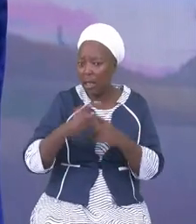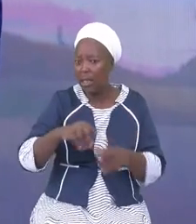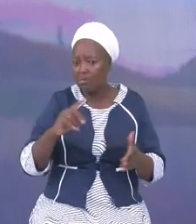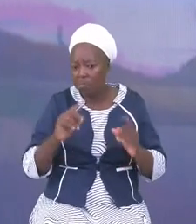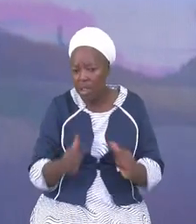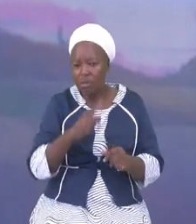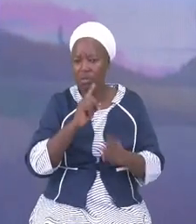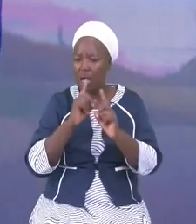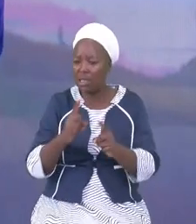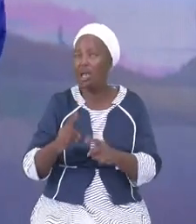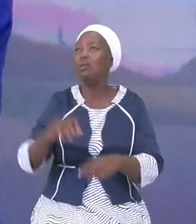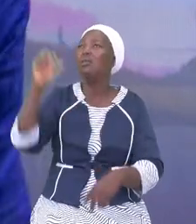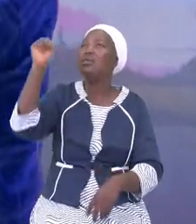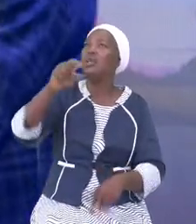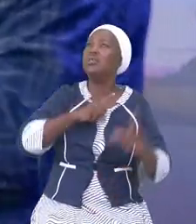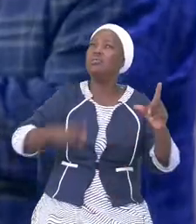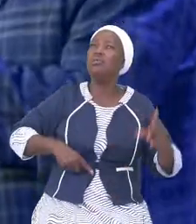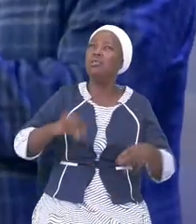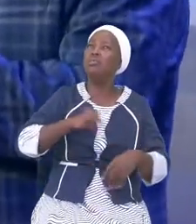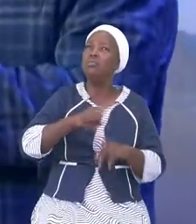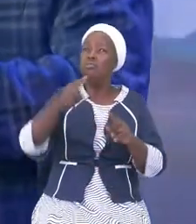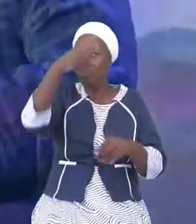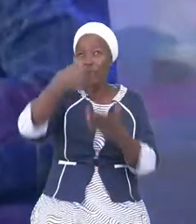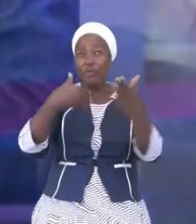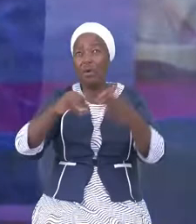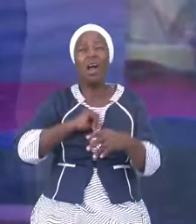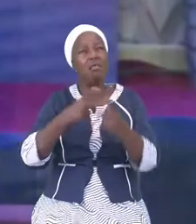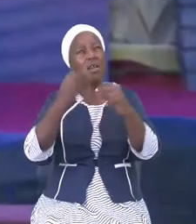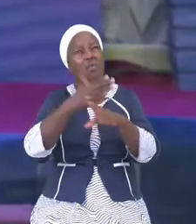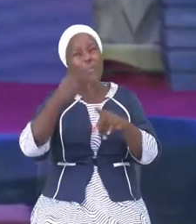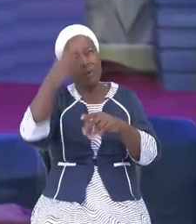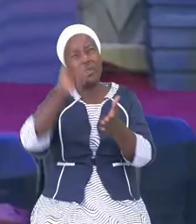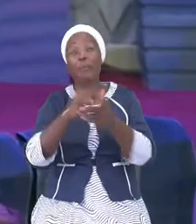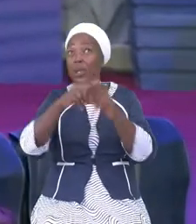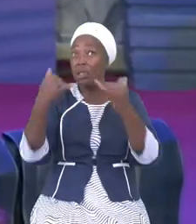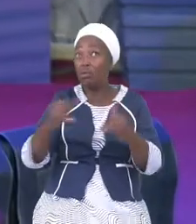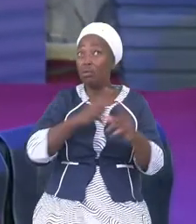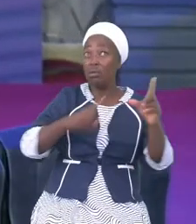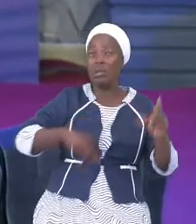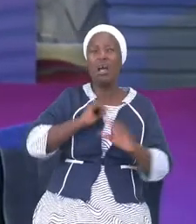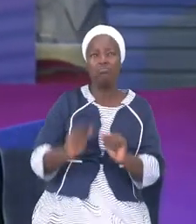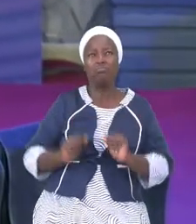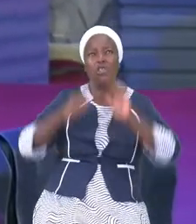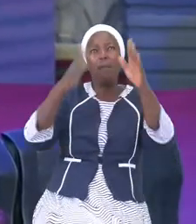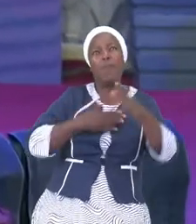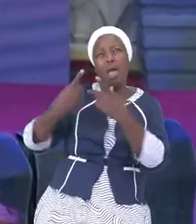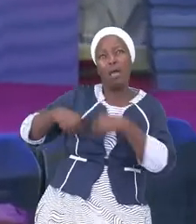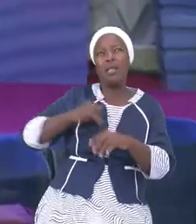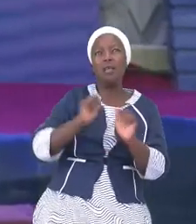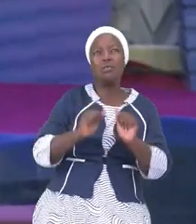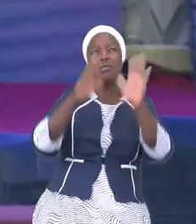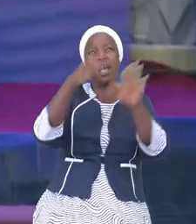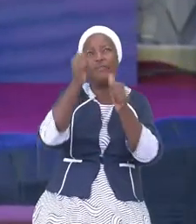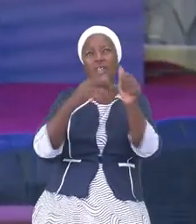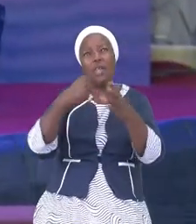no. That's why I ran away. But now, God, you're asking for my heart. You're asking for my devotion. You're asking for